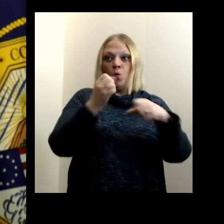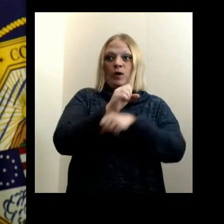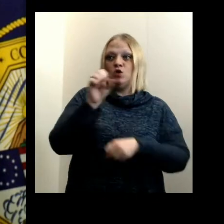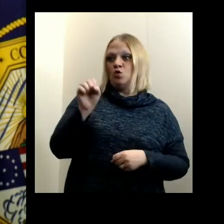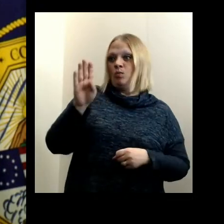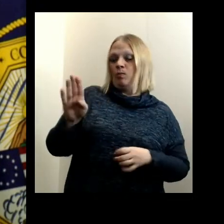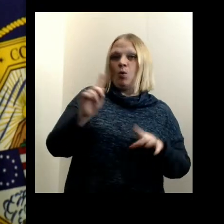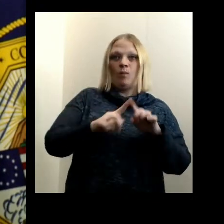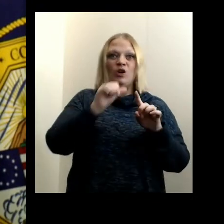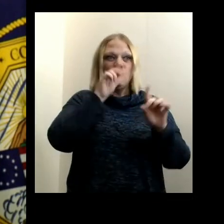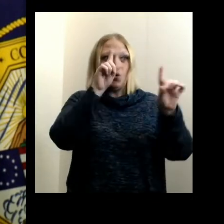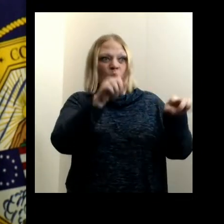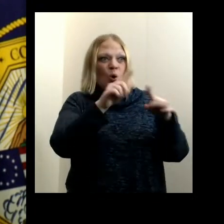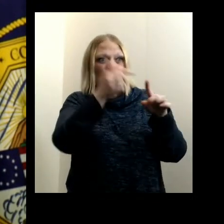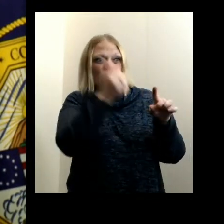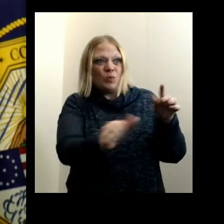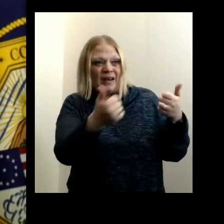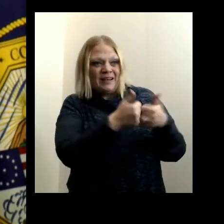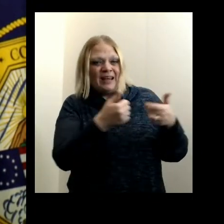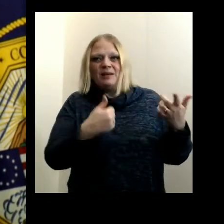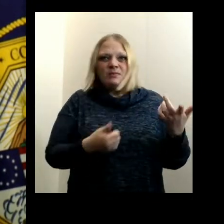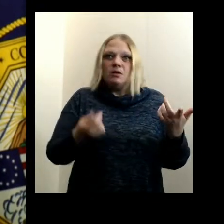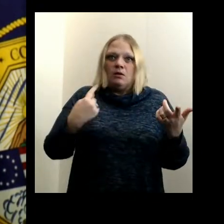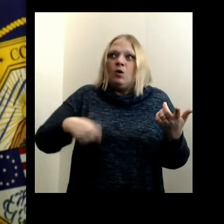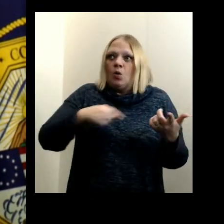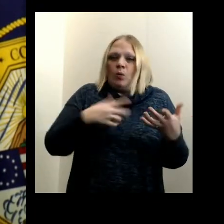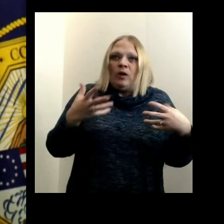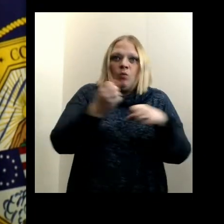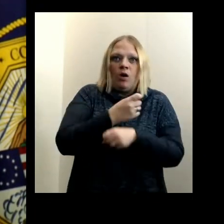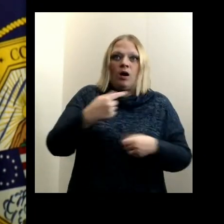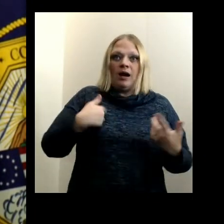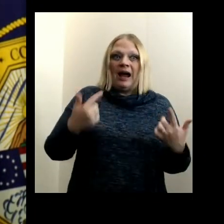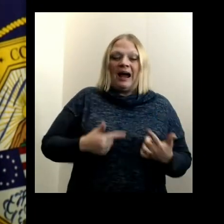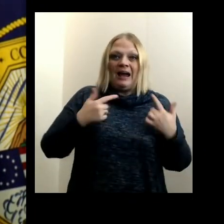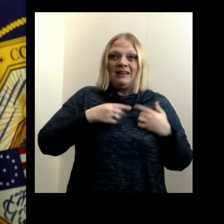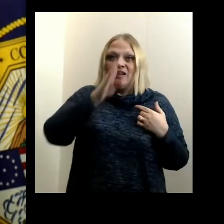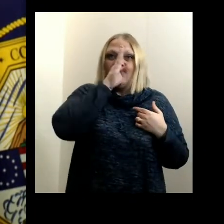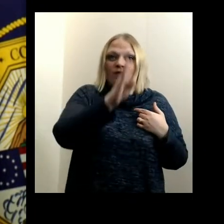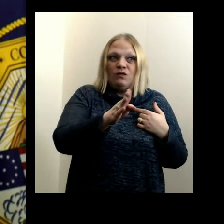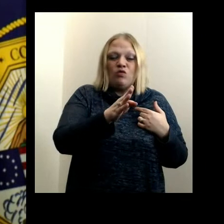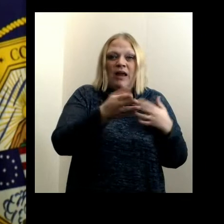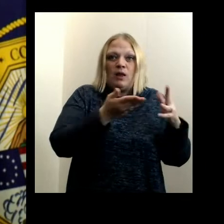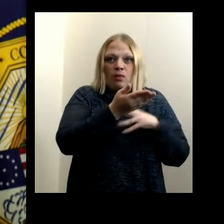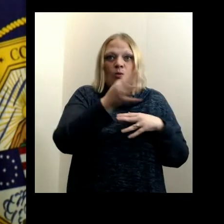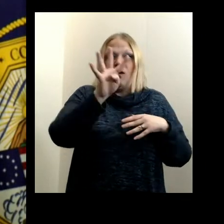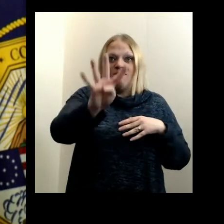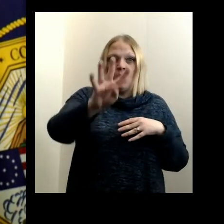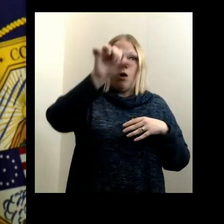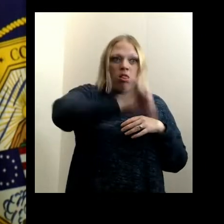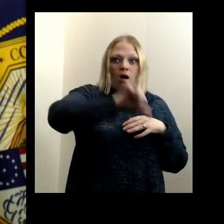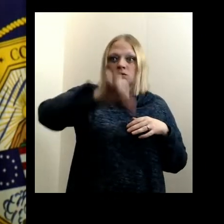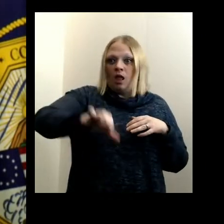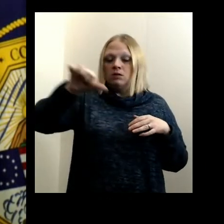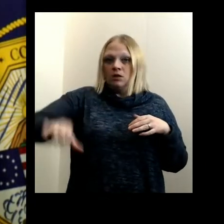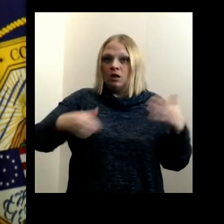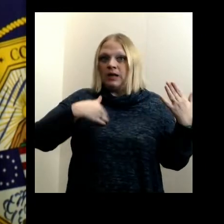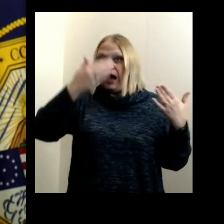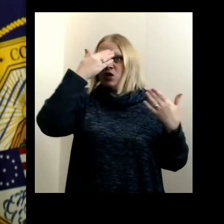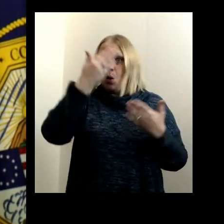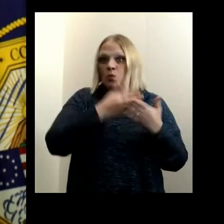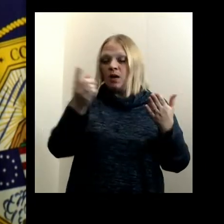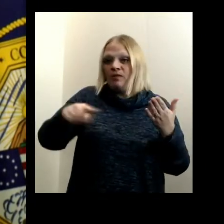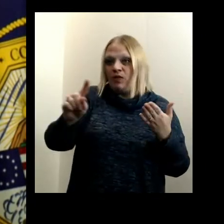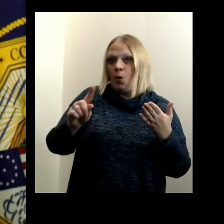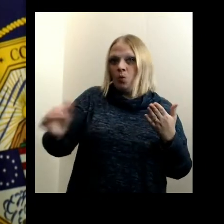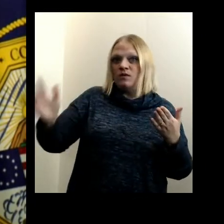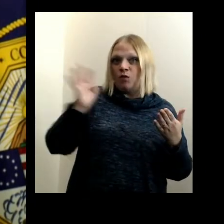to any of the games, we won a Super Bowl. And trust me, as someone who lived through 4 straight Super Bowl losses and knows some of the former ex-Bills, they won a Super